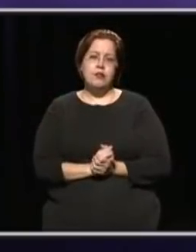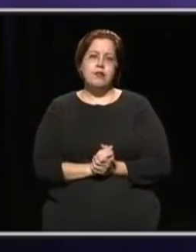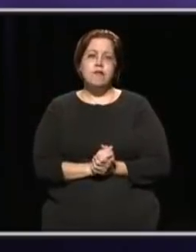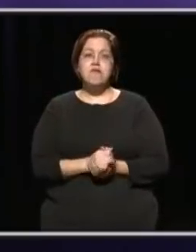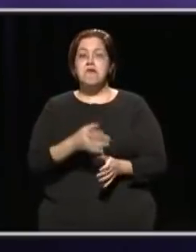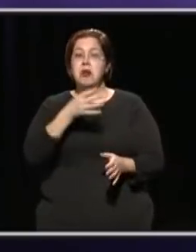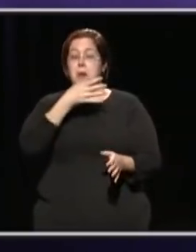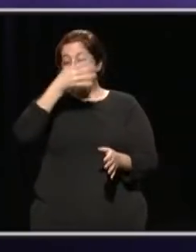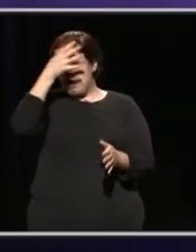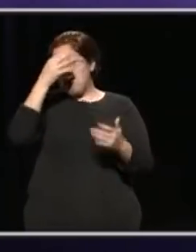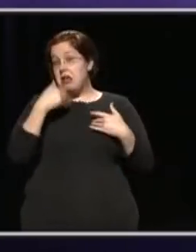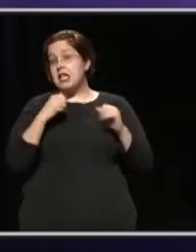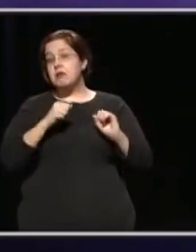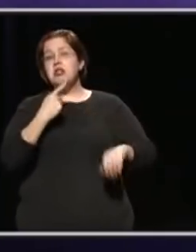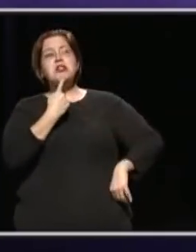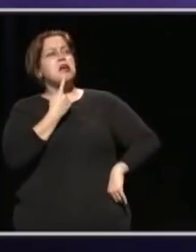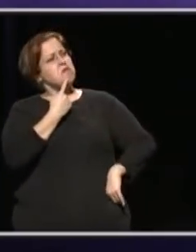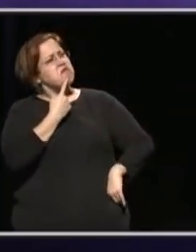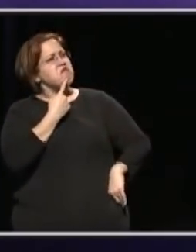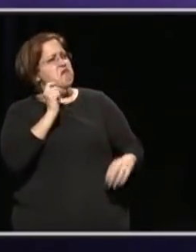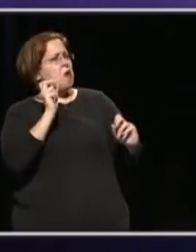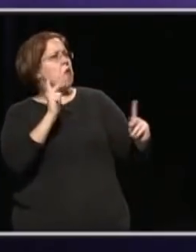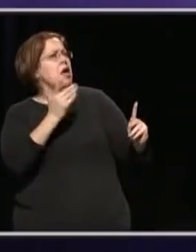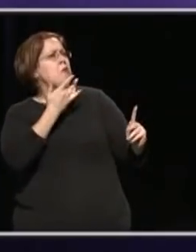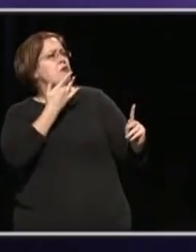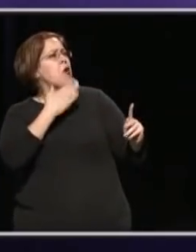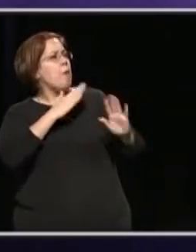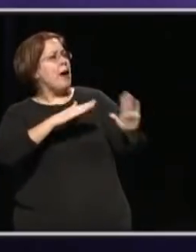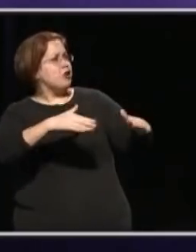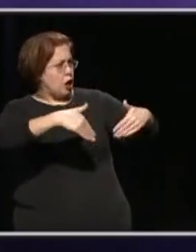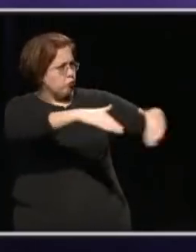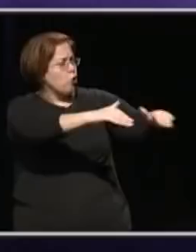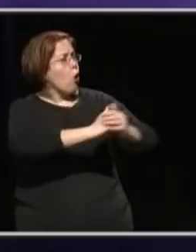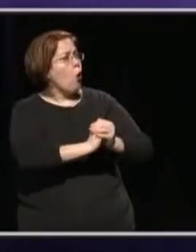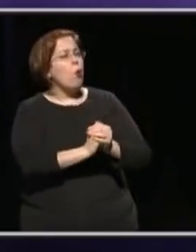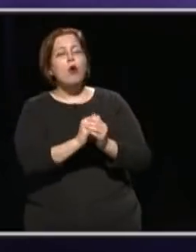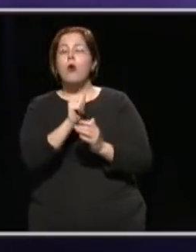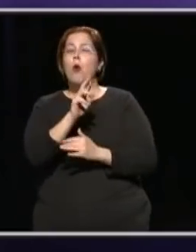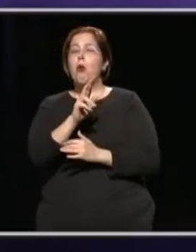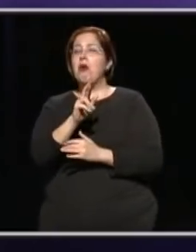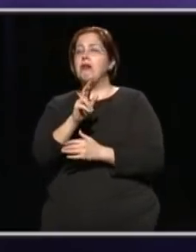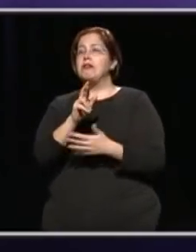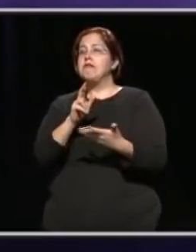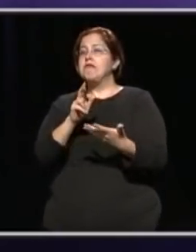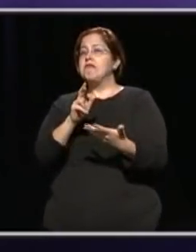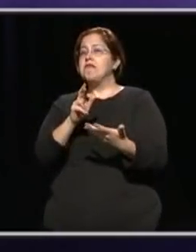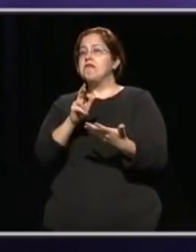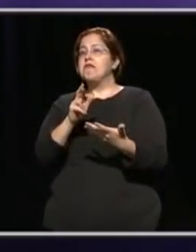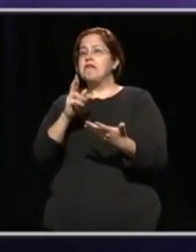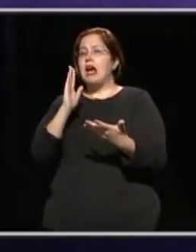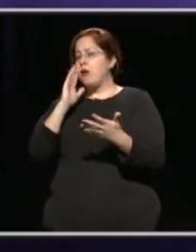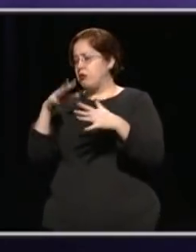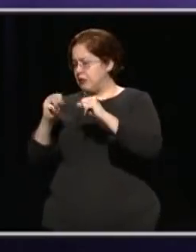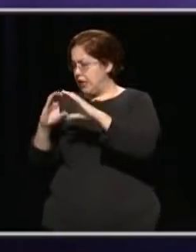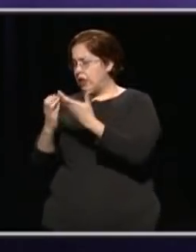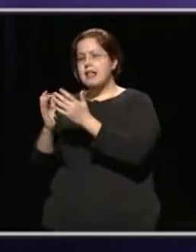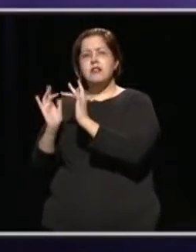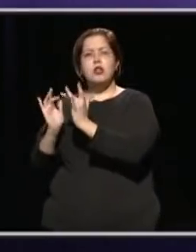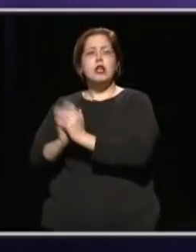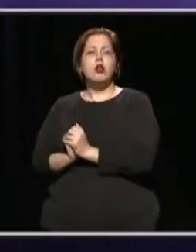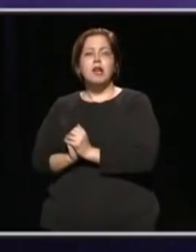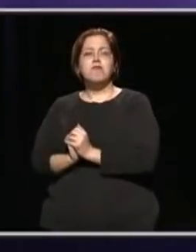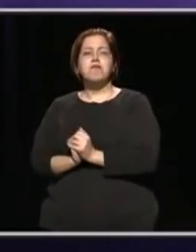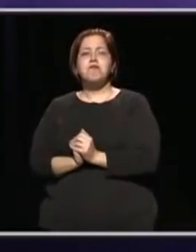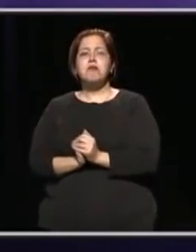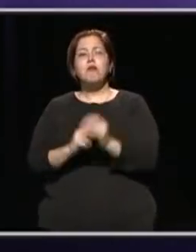has the ability to say, okay, I want my child to go, or I'll take the lessons over the internet. Let's